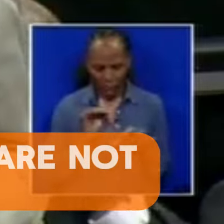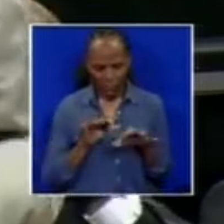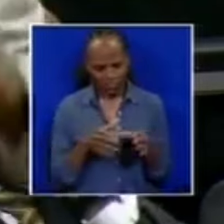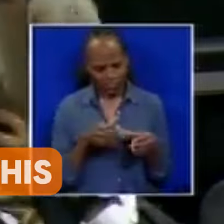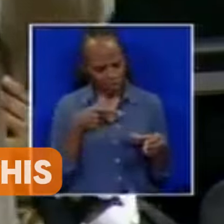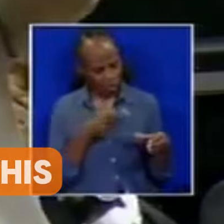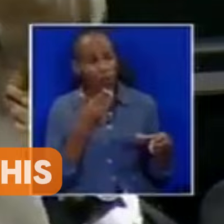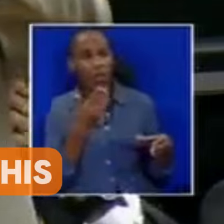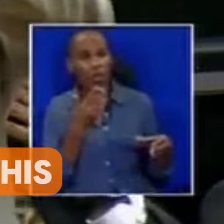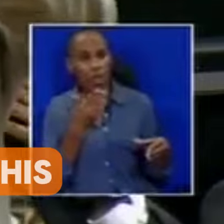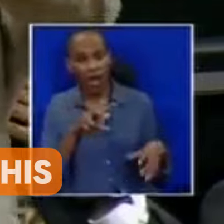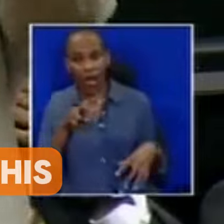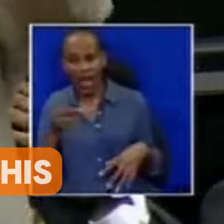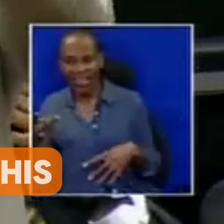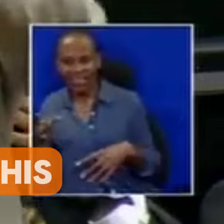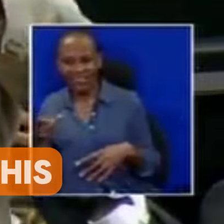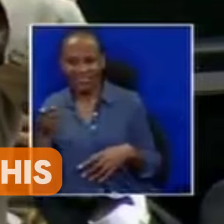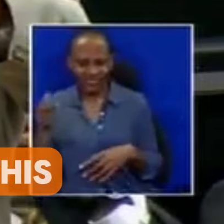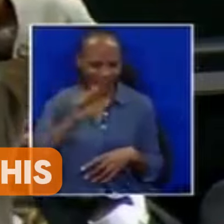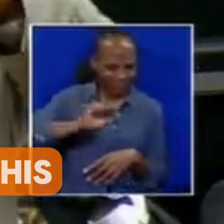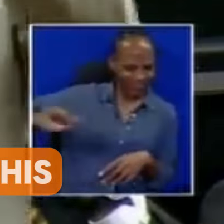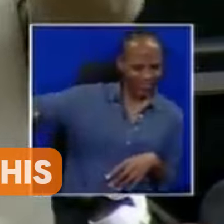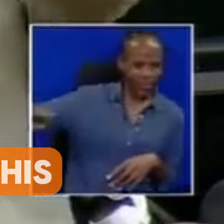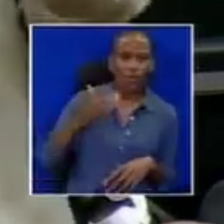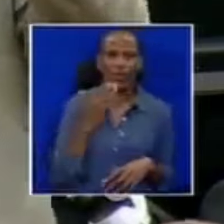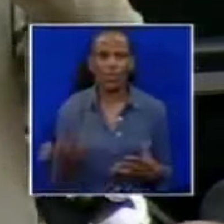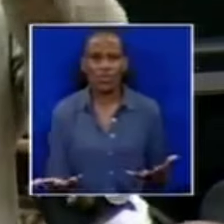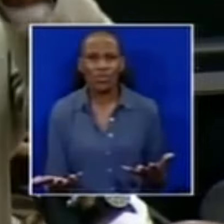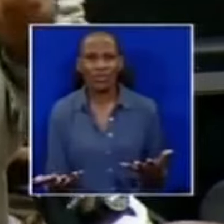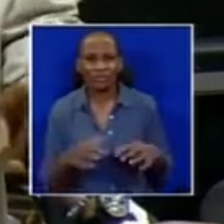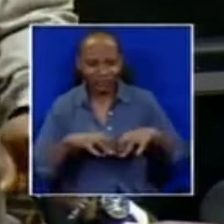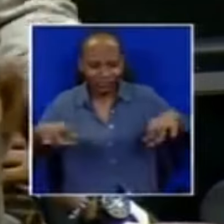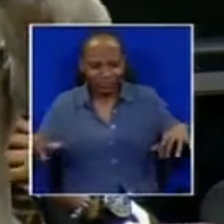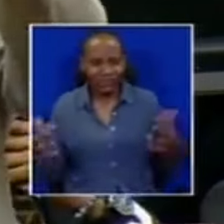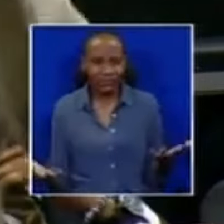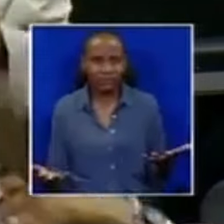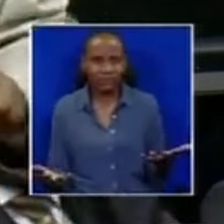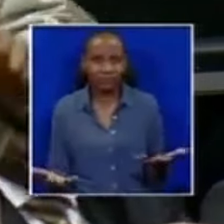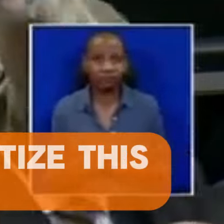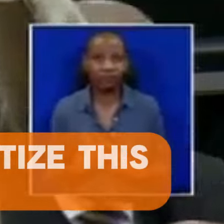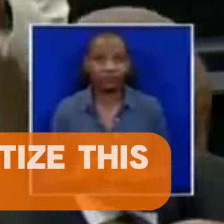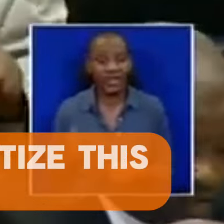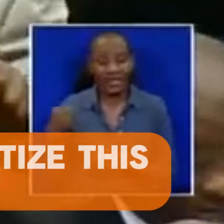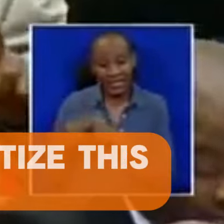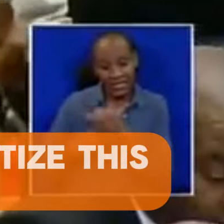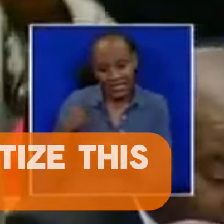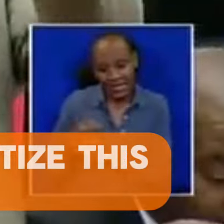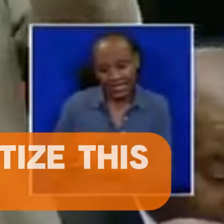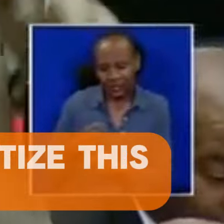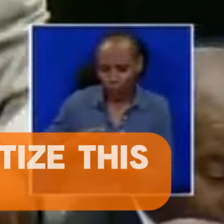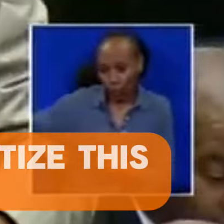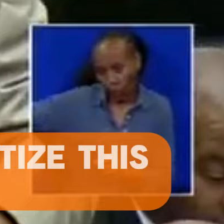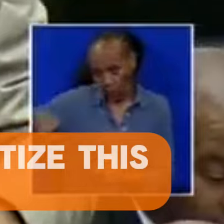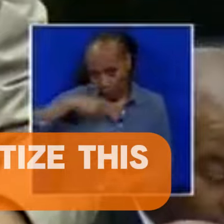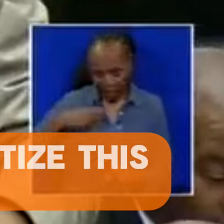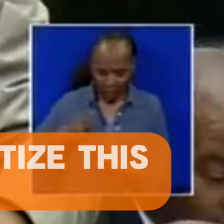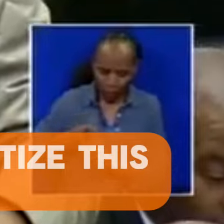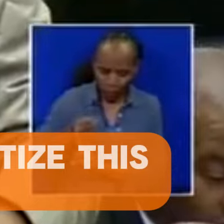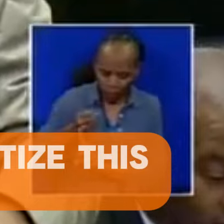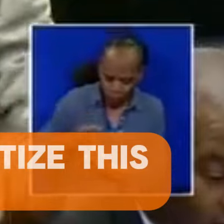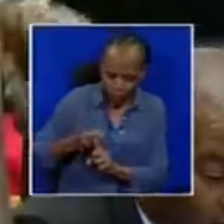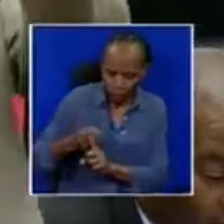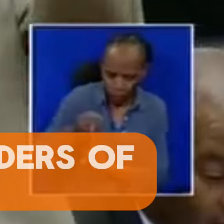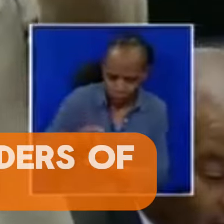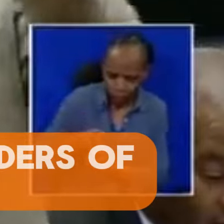people? Because let me tell you this, in all the years that we struggled to democratize this